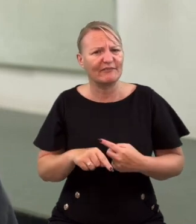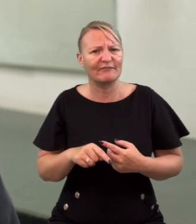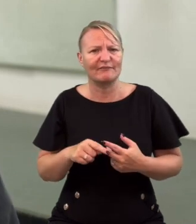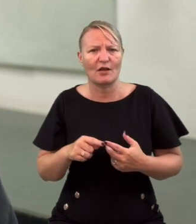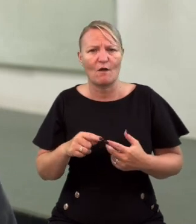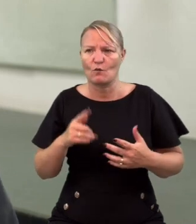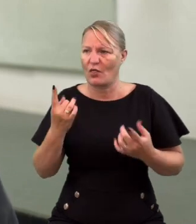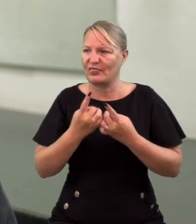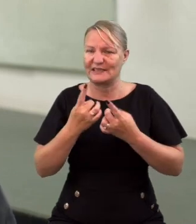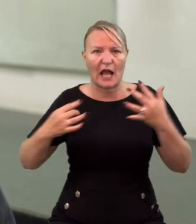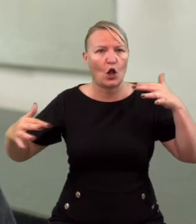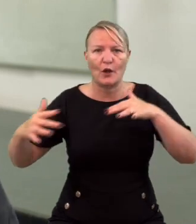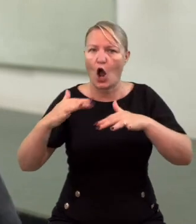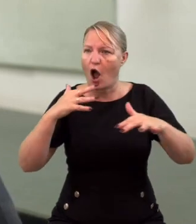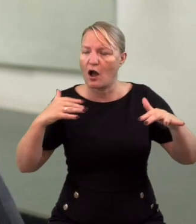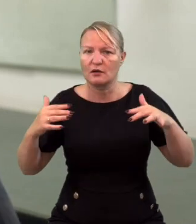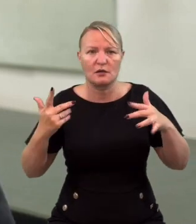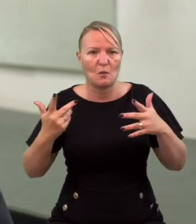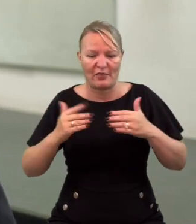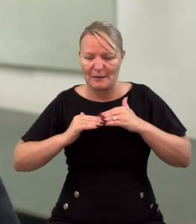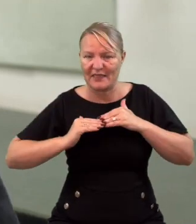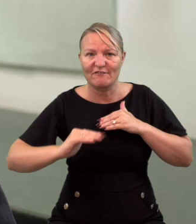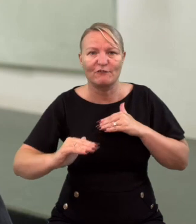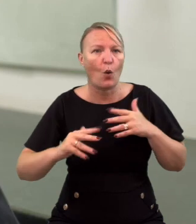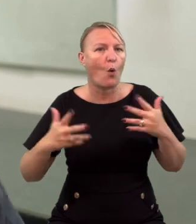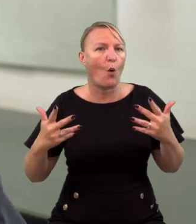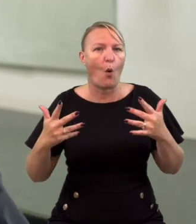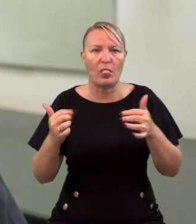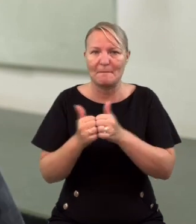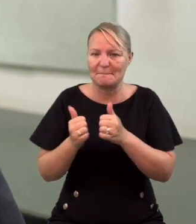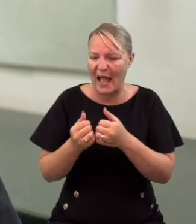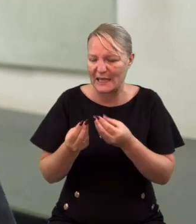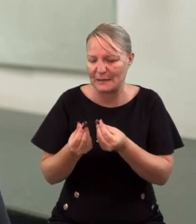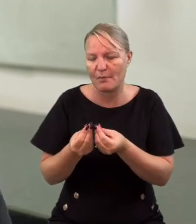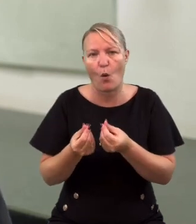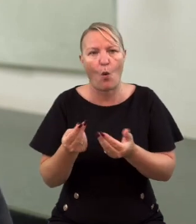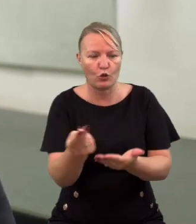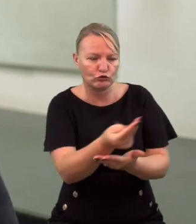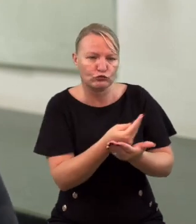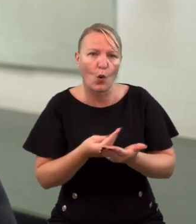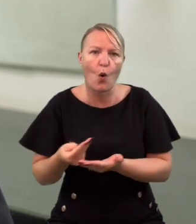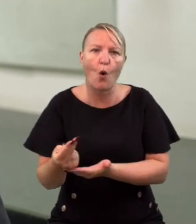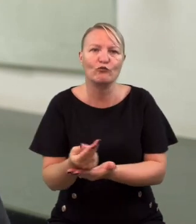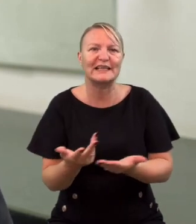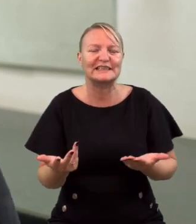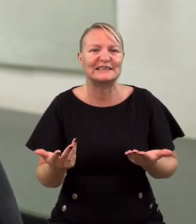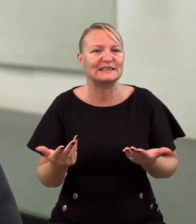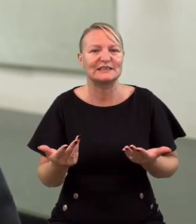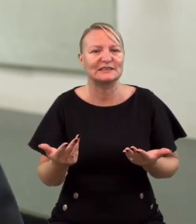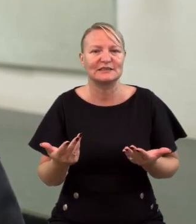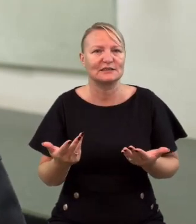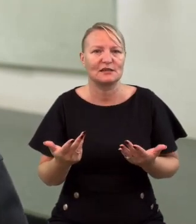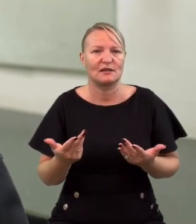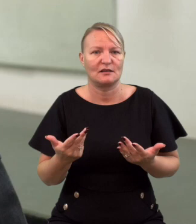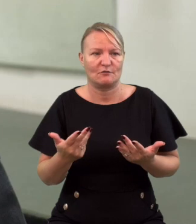very responsive to all the stimuli around him, whether it be the floor or the paper or the